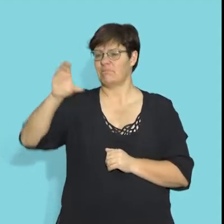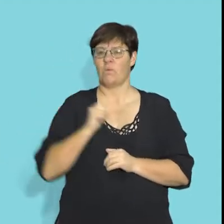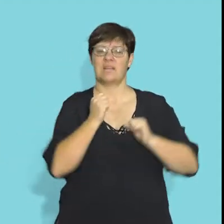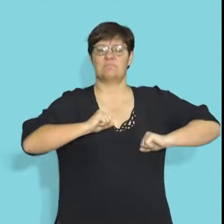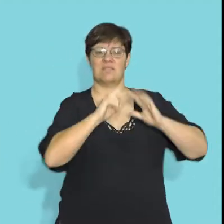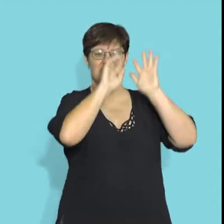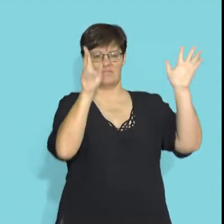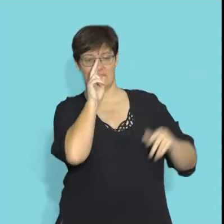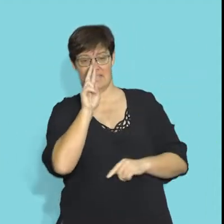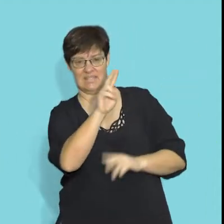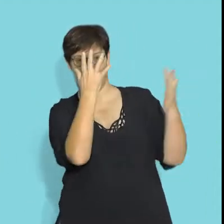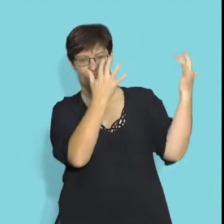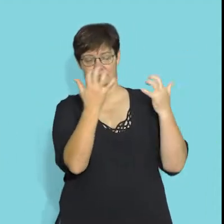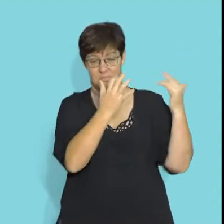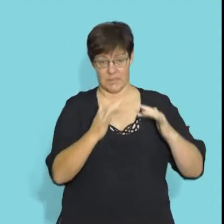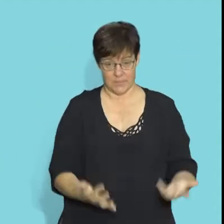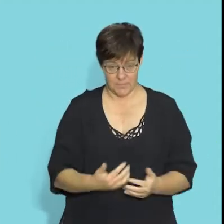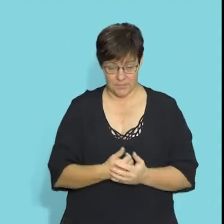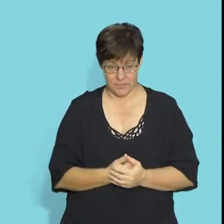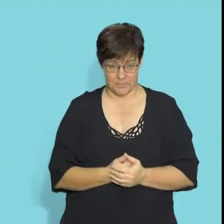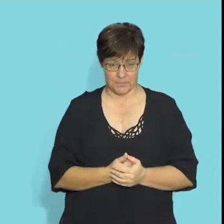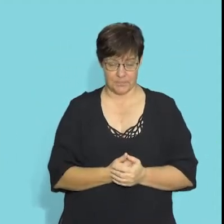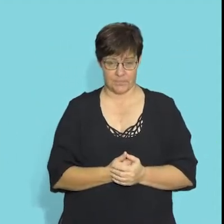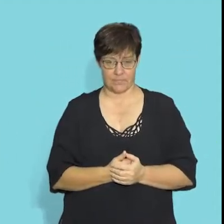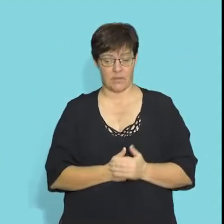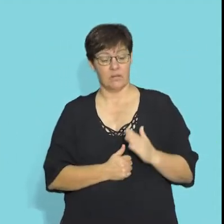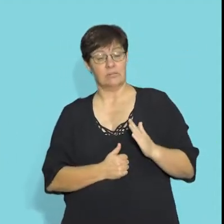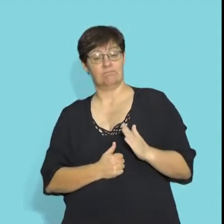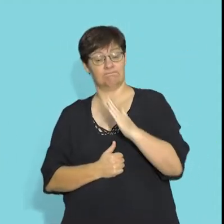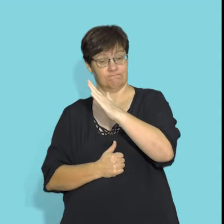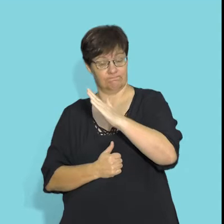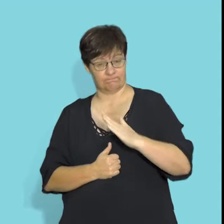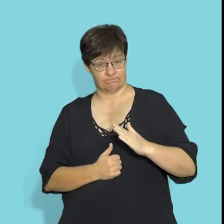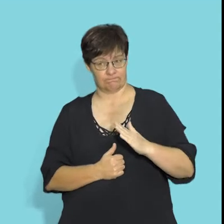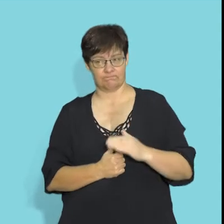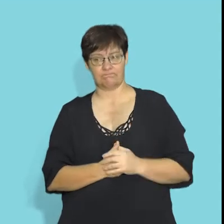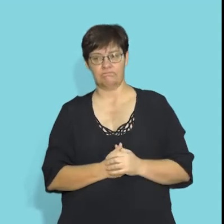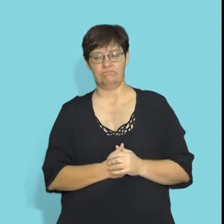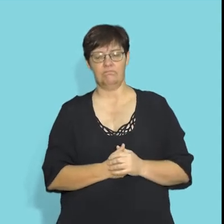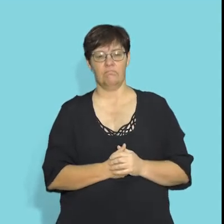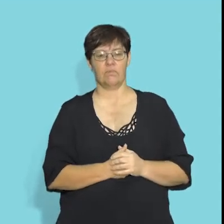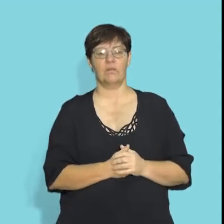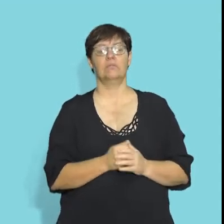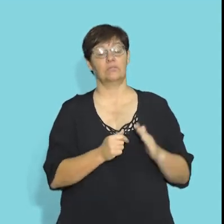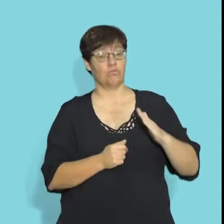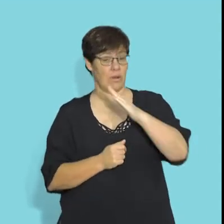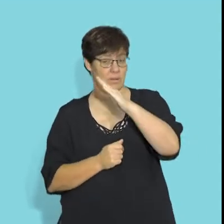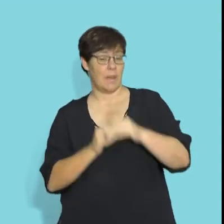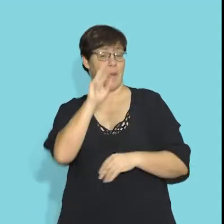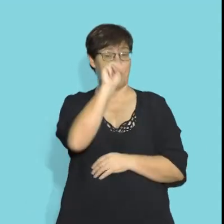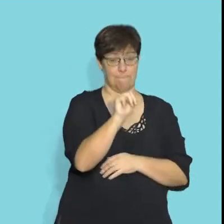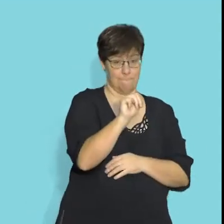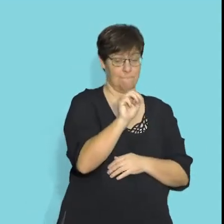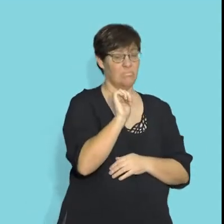little bit more space to work. And the gradient, which also, just as an insert, we generally going to refer to as